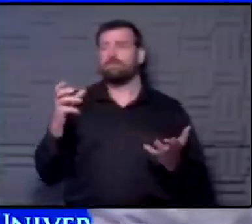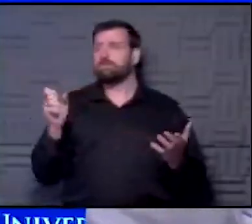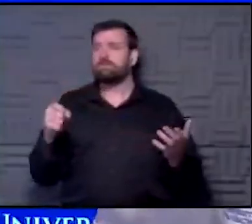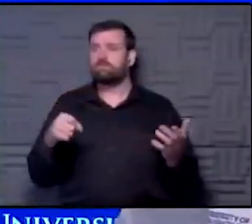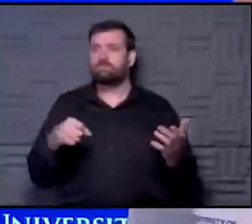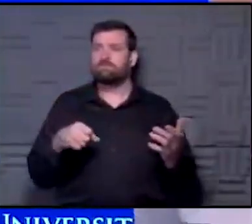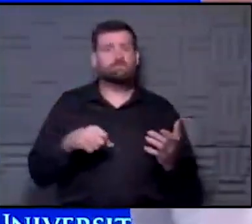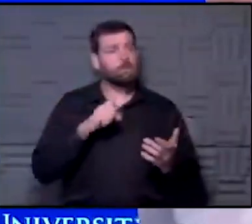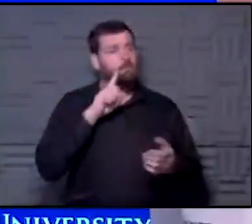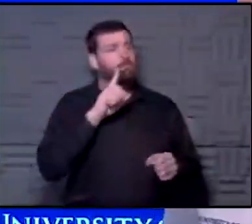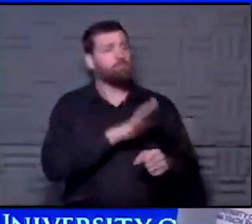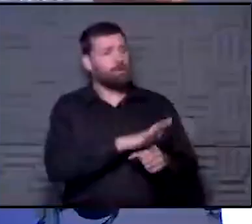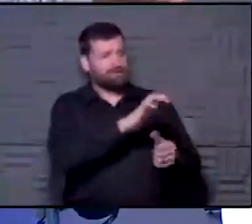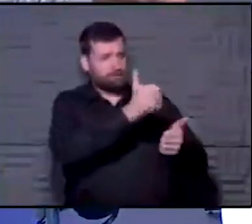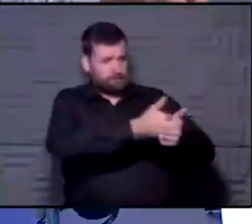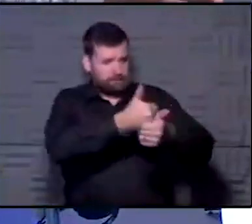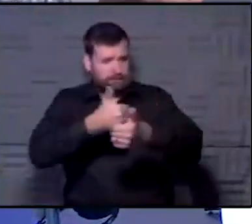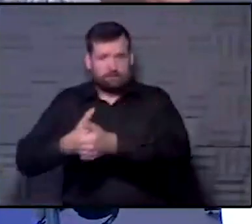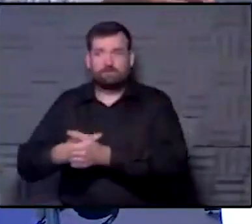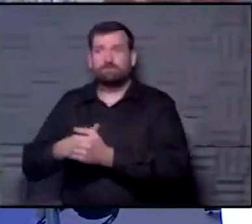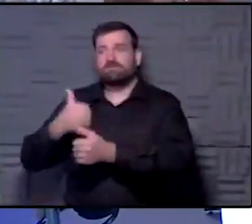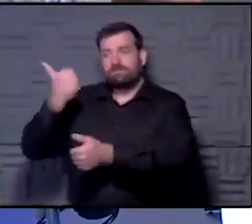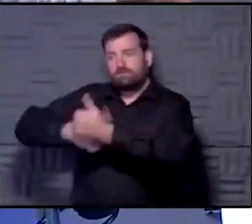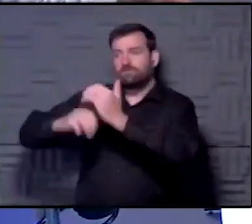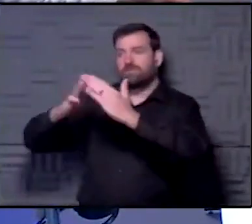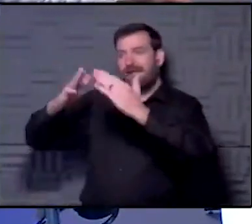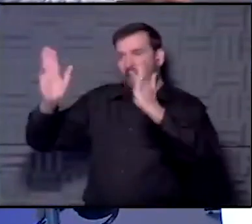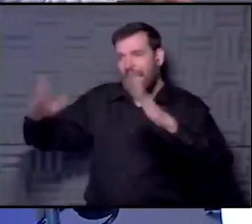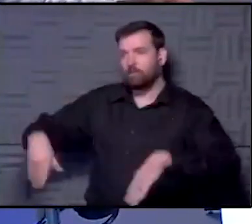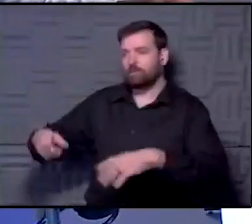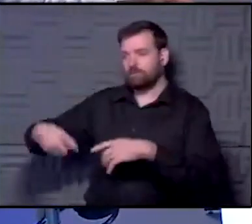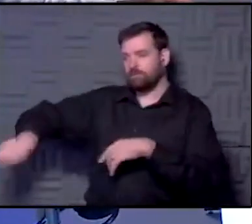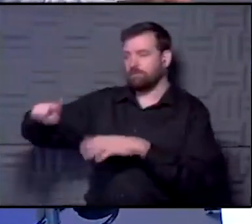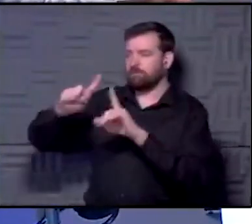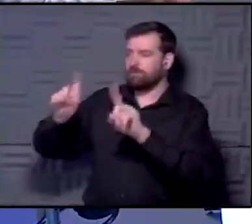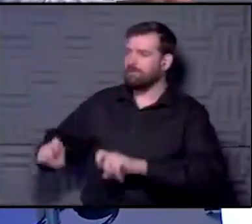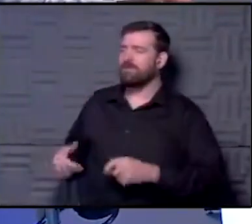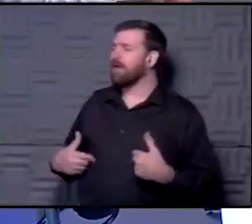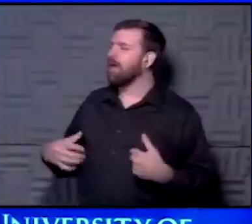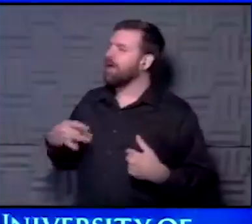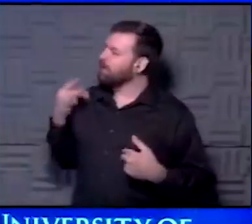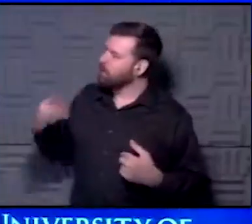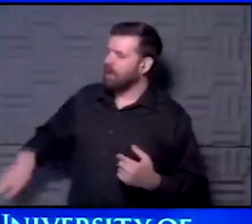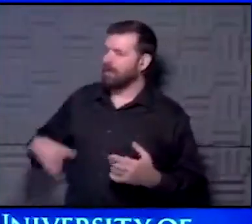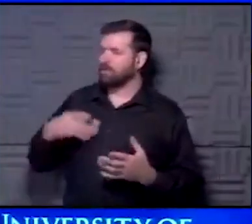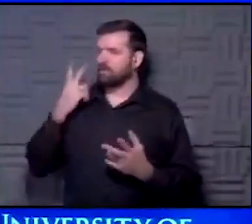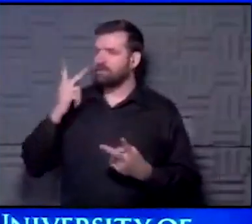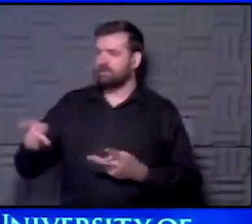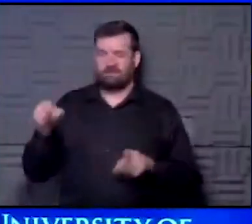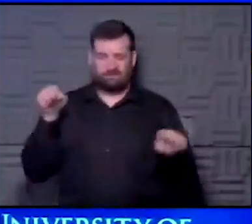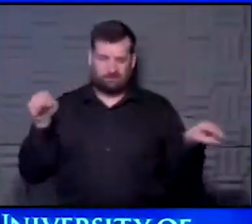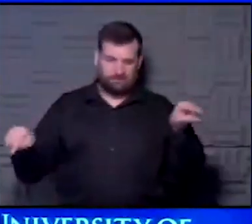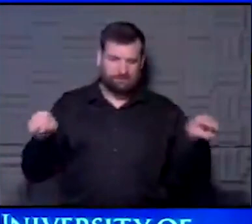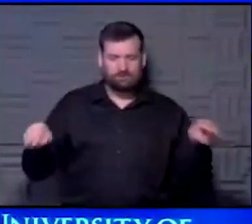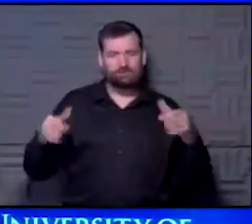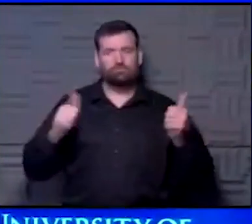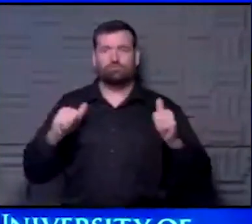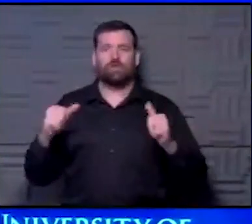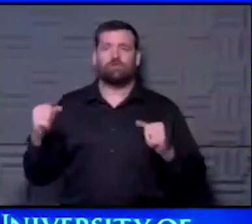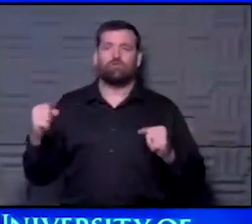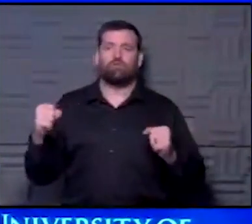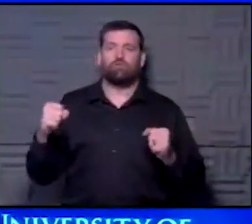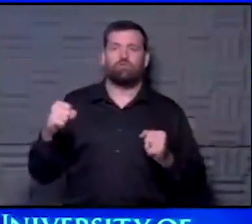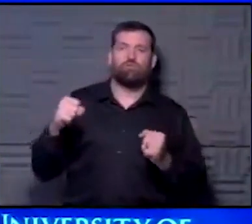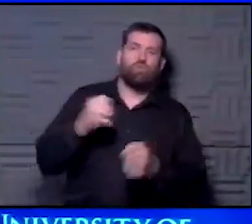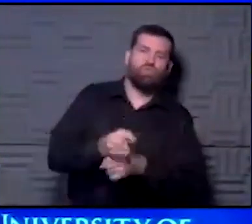Instead don't. of promising a chicken for every pot, everybody, households get tested. Yeah, I just don't like to see one party or the other party trying to bash the rest of the country